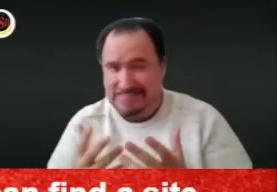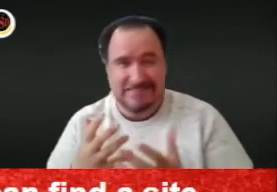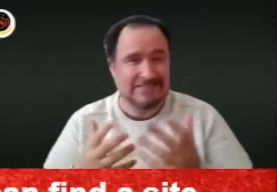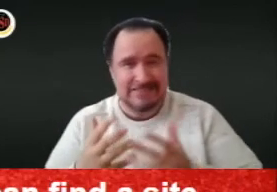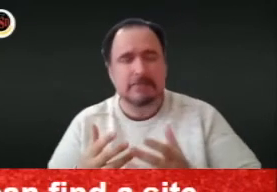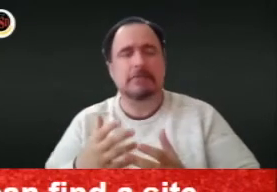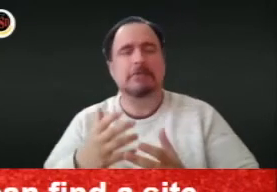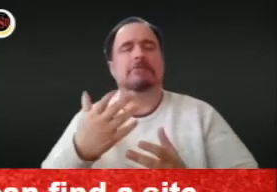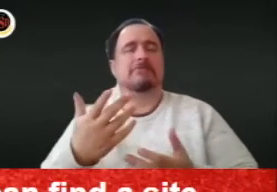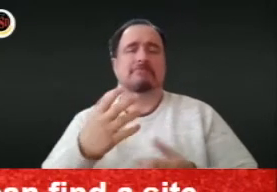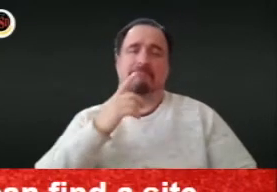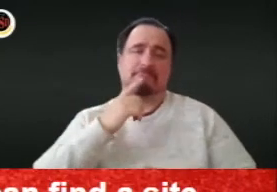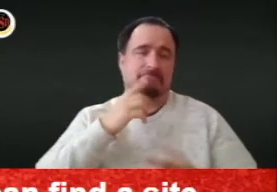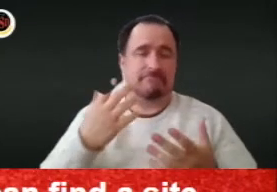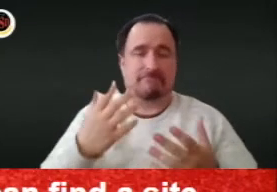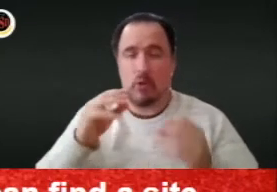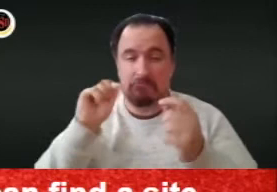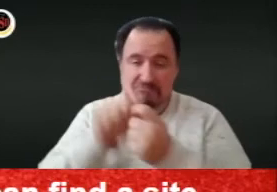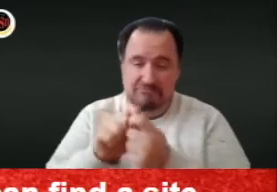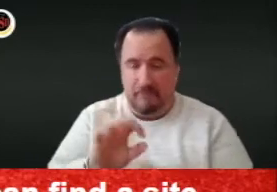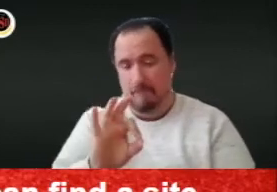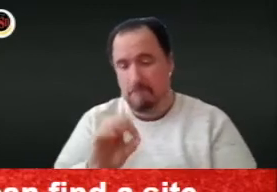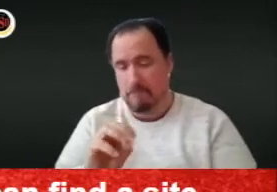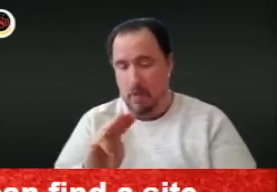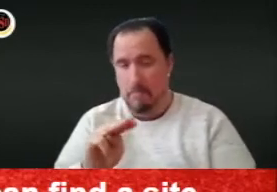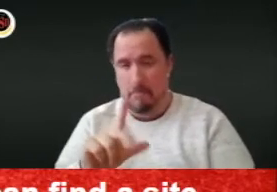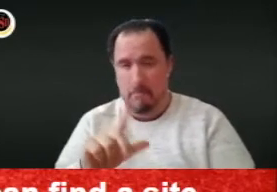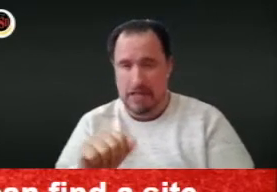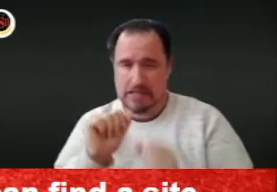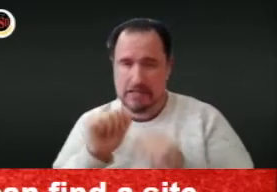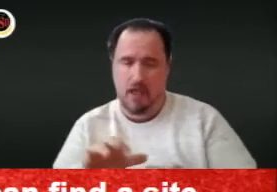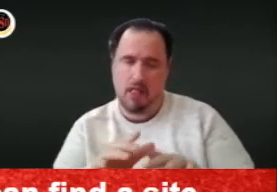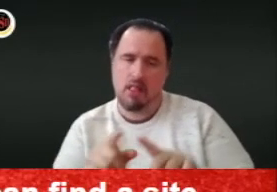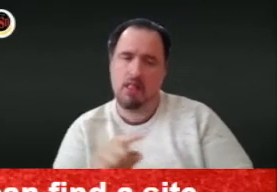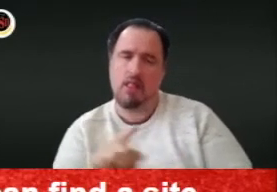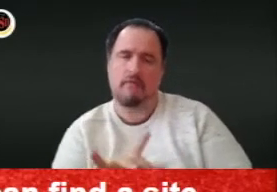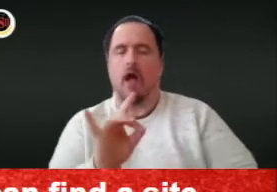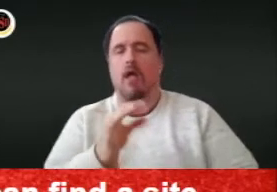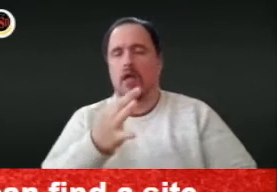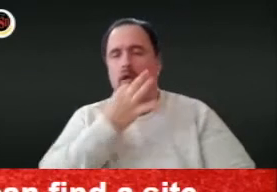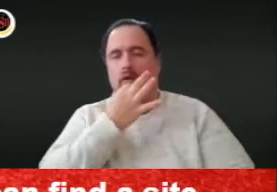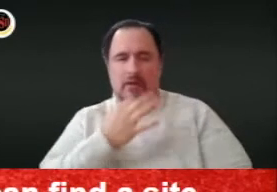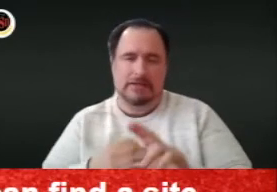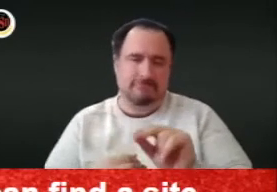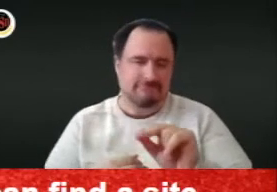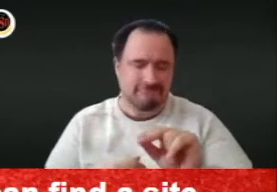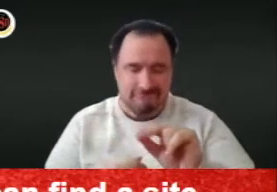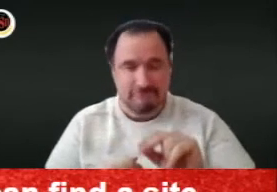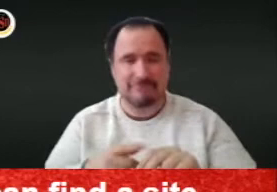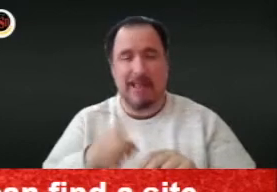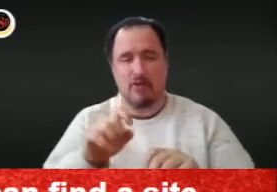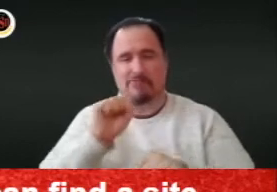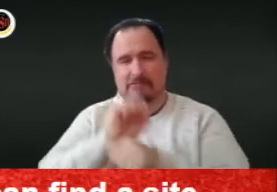I find these volunteer opportunities? There's no exact formula to help